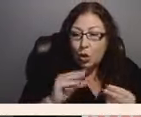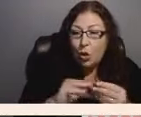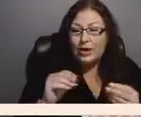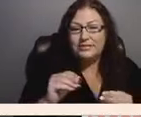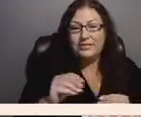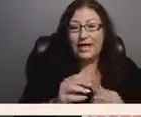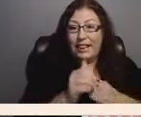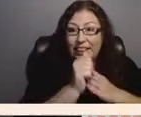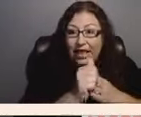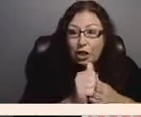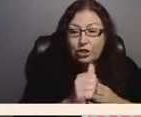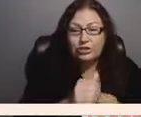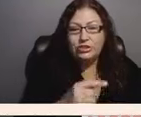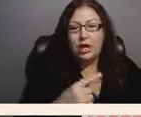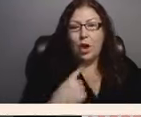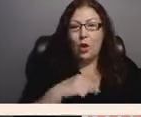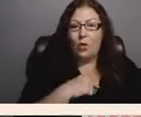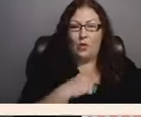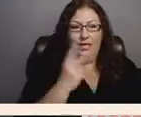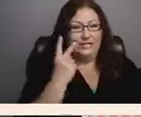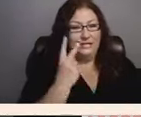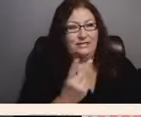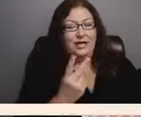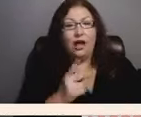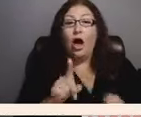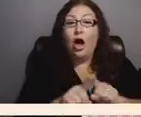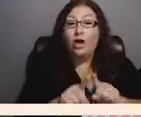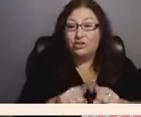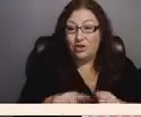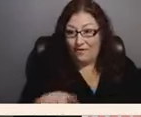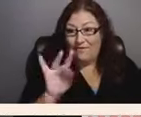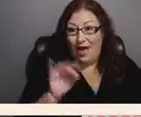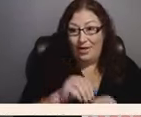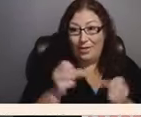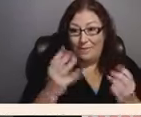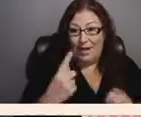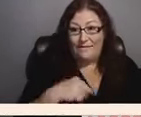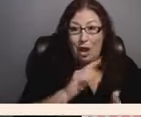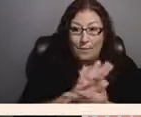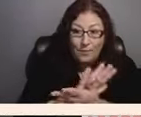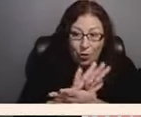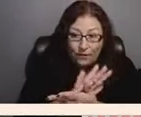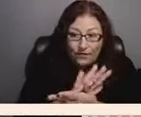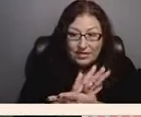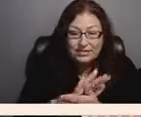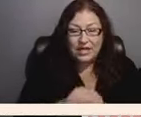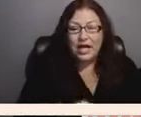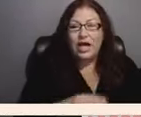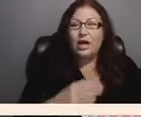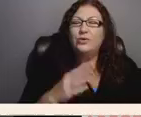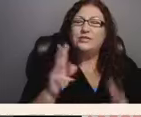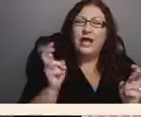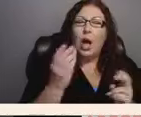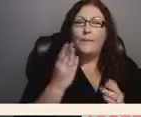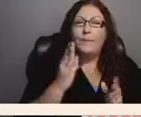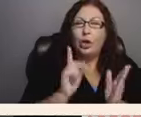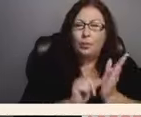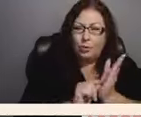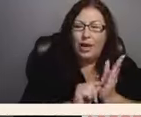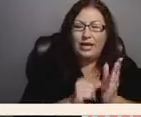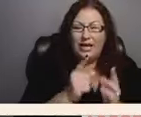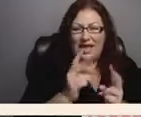we will see, it is also found in many of our movies. It was a blueprint as he analyzed